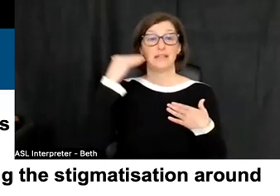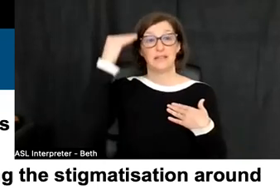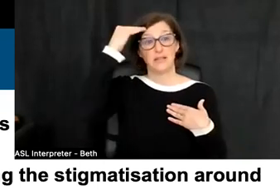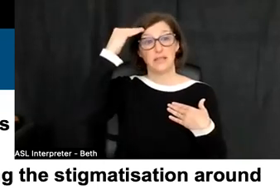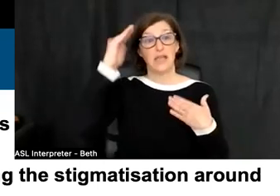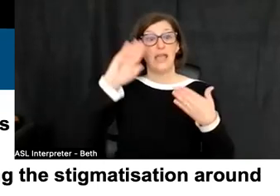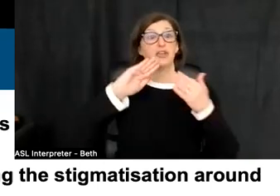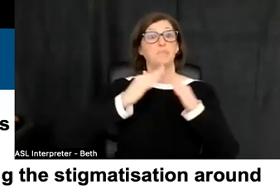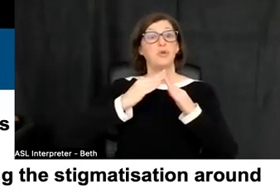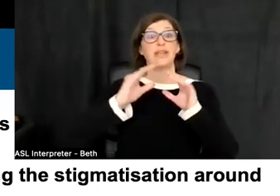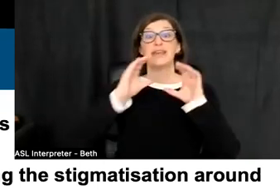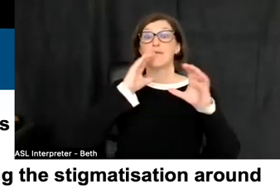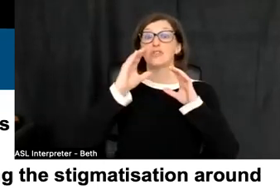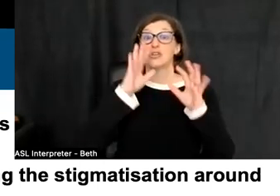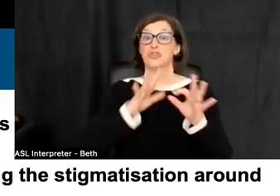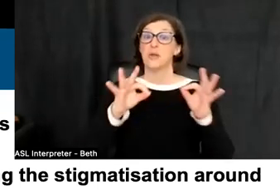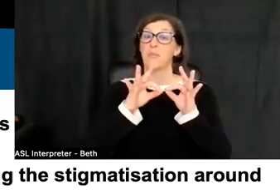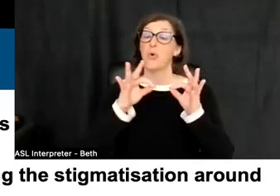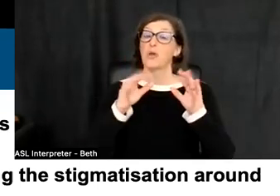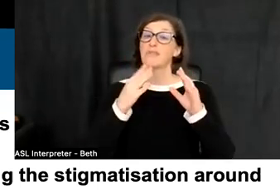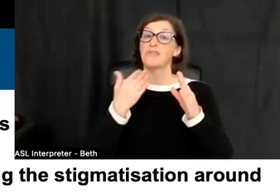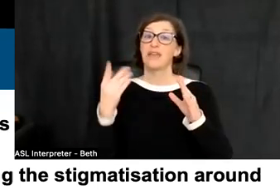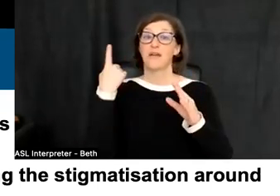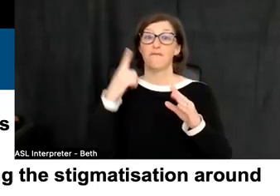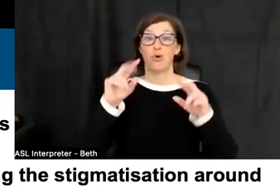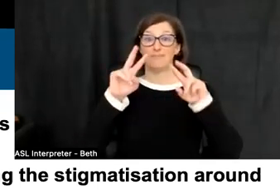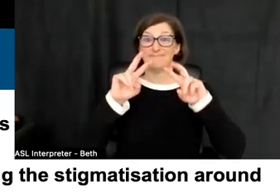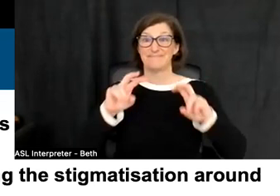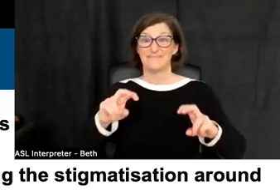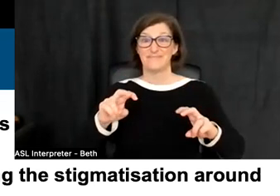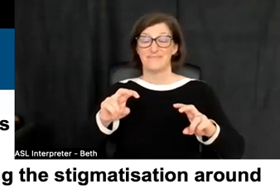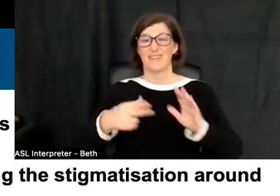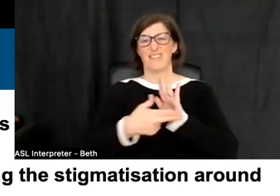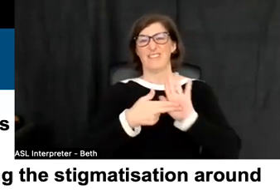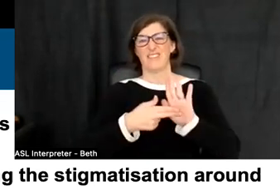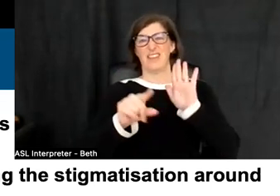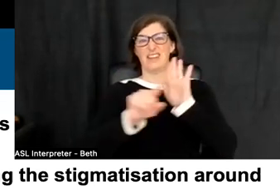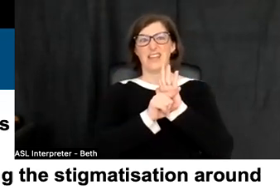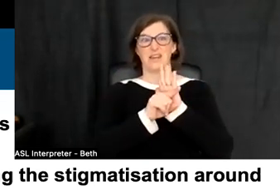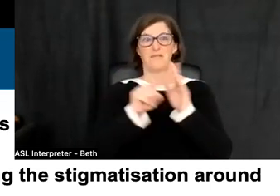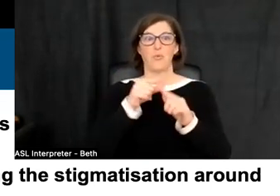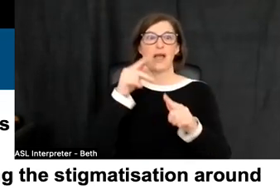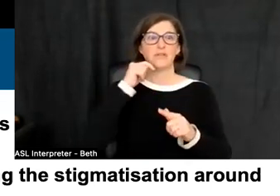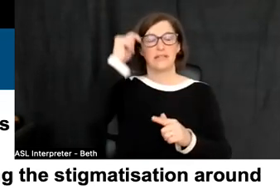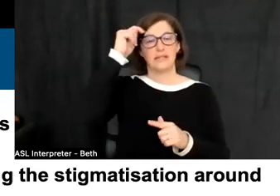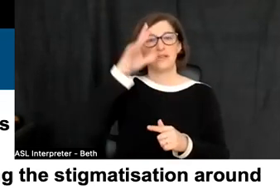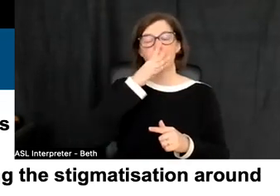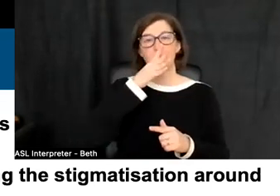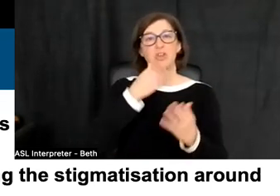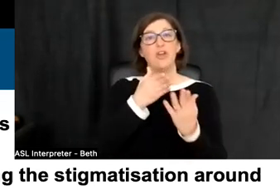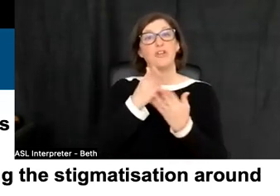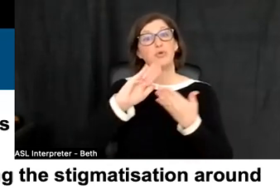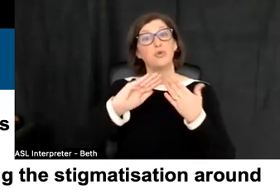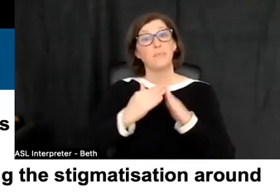community conversations are the key driver in deconstructing the stigma around adolescent mothers. So you'd find through community